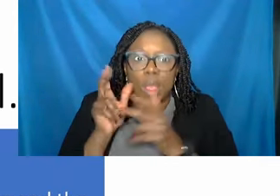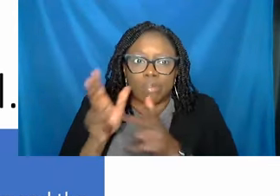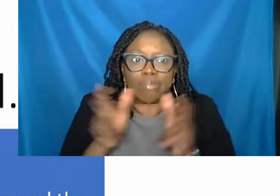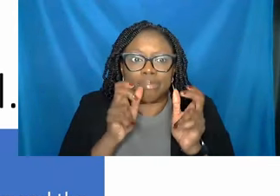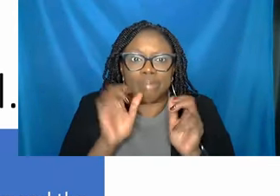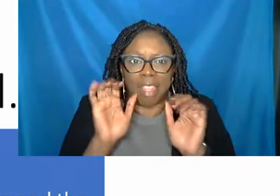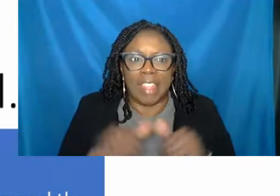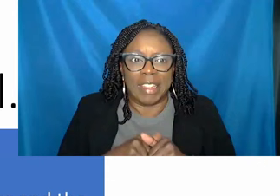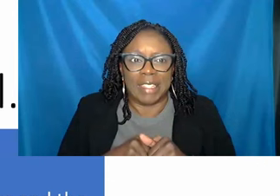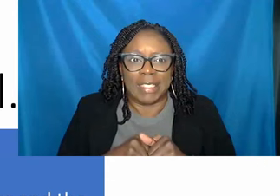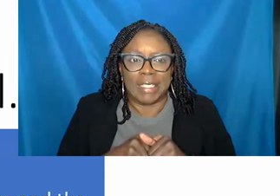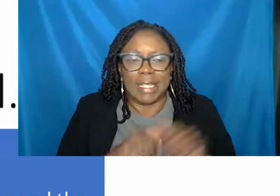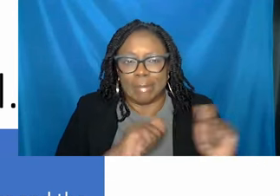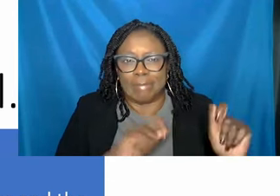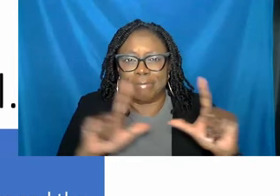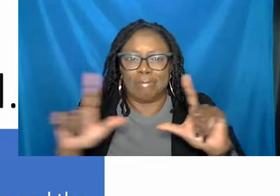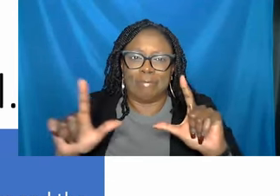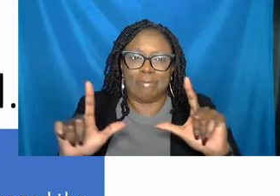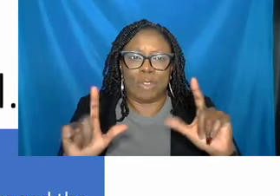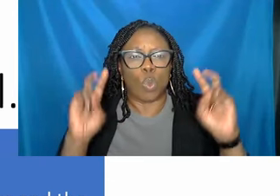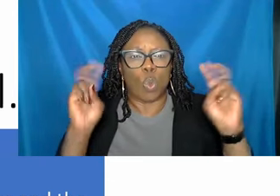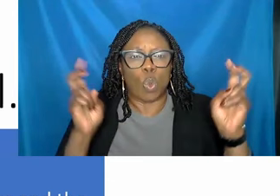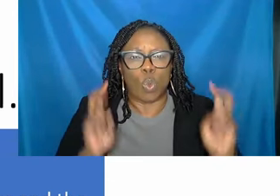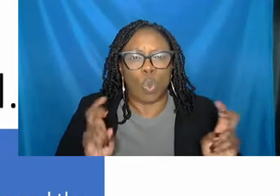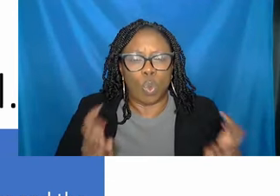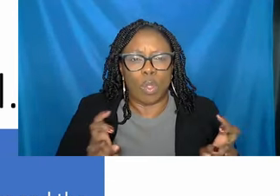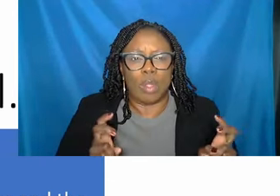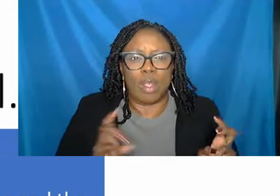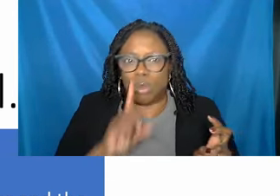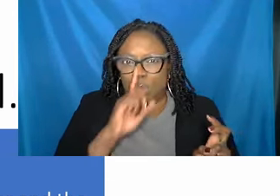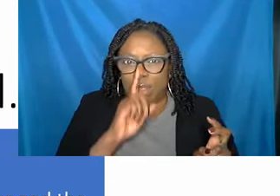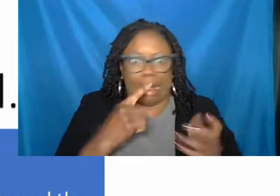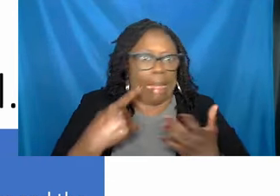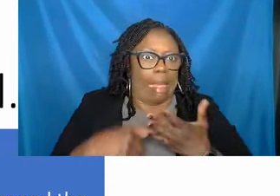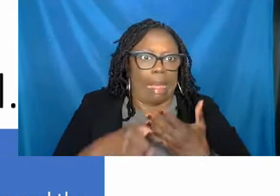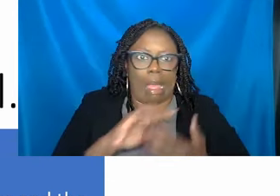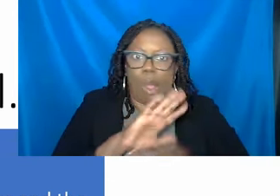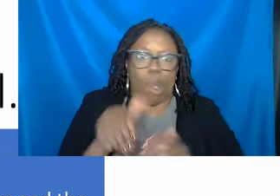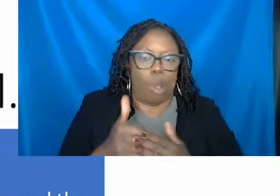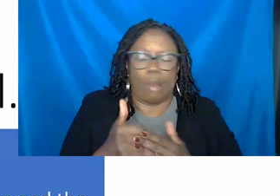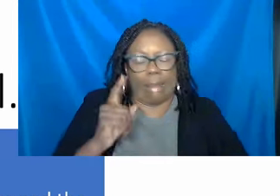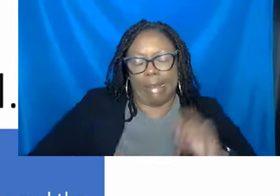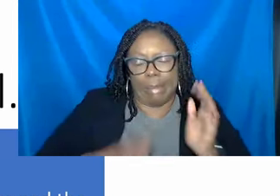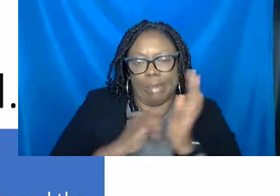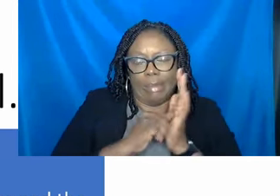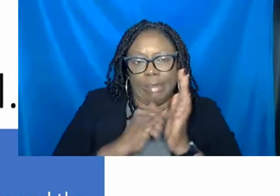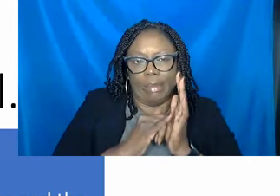at. So I'm going to present it just with some quotes. We won't have time to go over all of them, but when I rep these, we will call